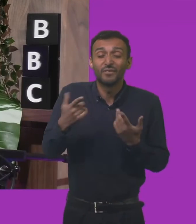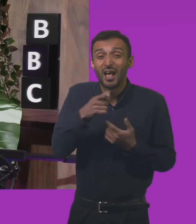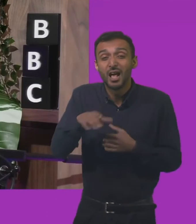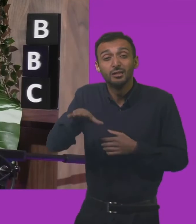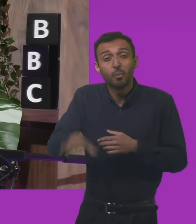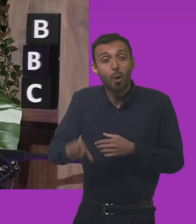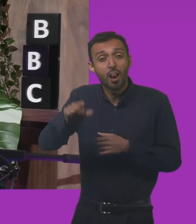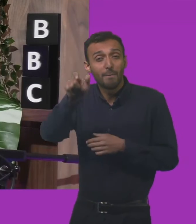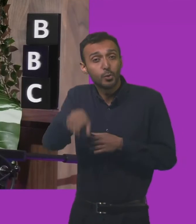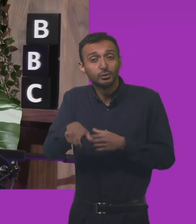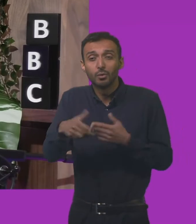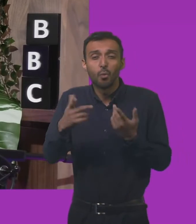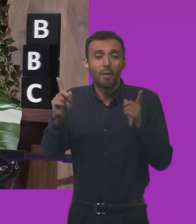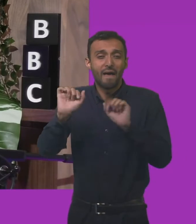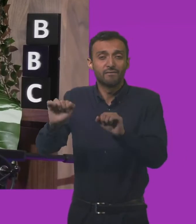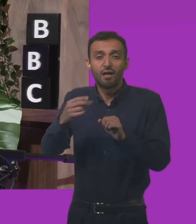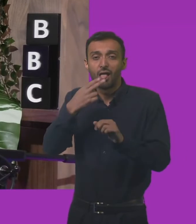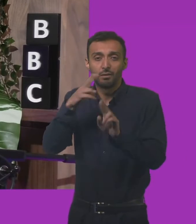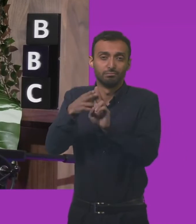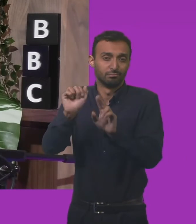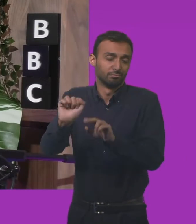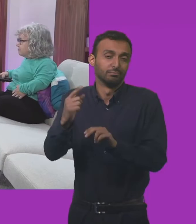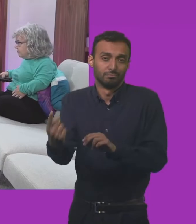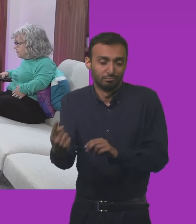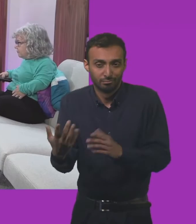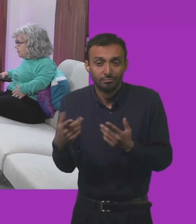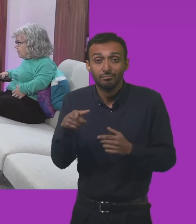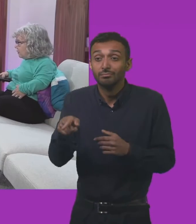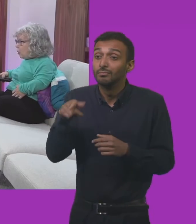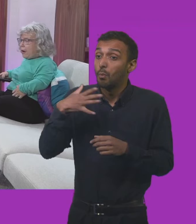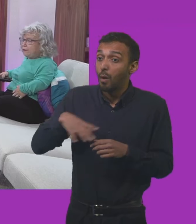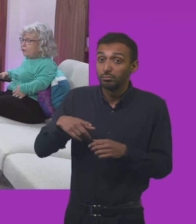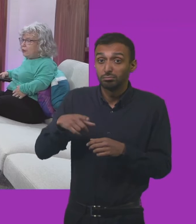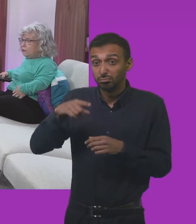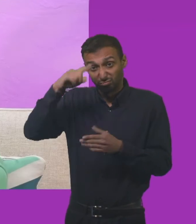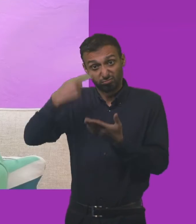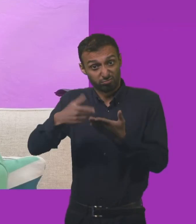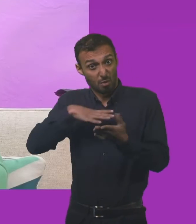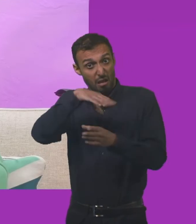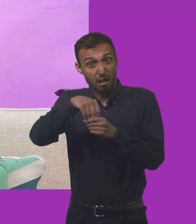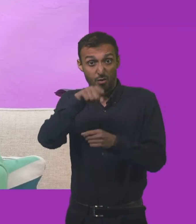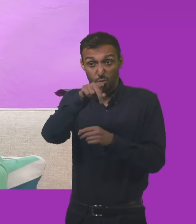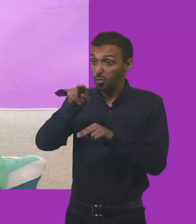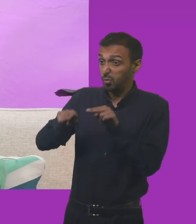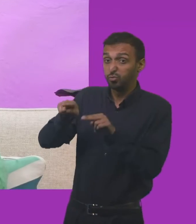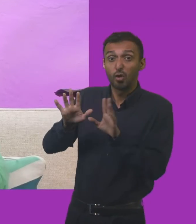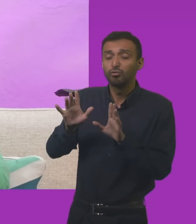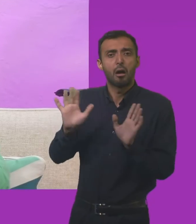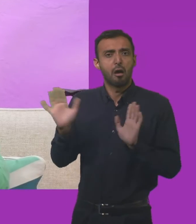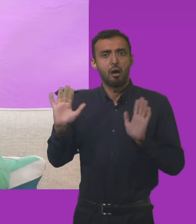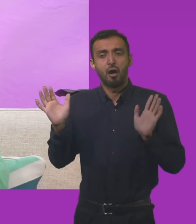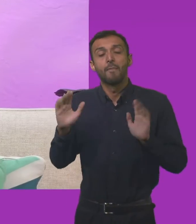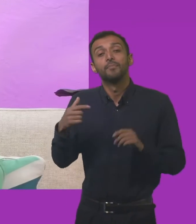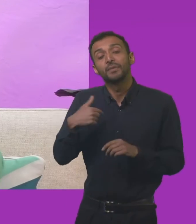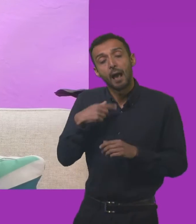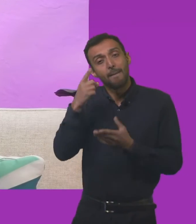would describe themselves as chooses to be part of that, you're not judging them. No, absolutely not. I believe that being offended is a